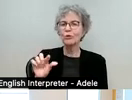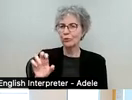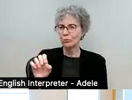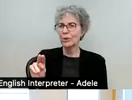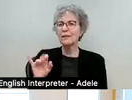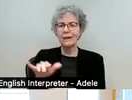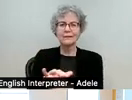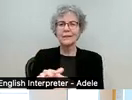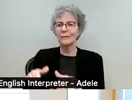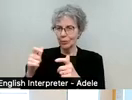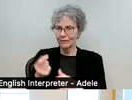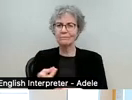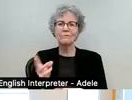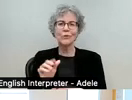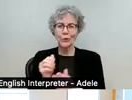Birchmount Green site here as well.